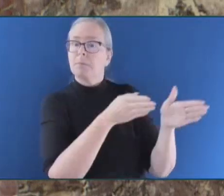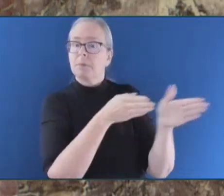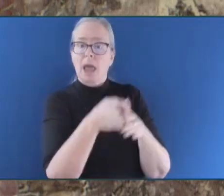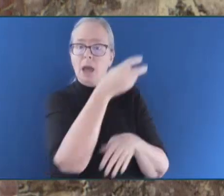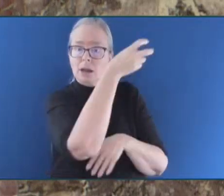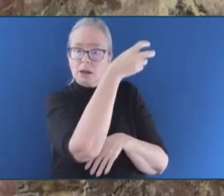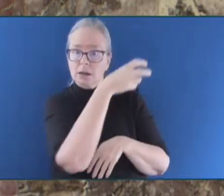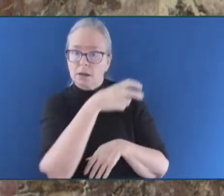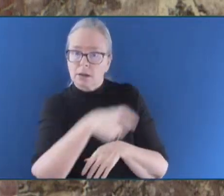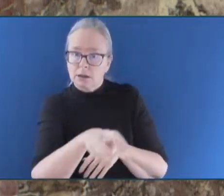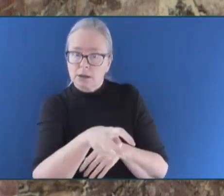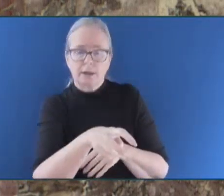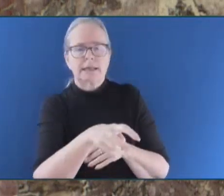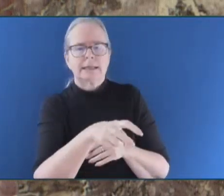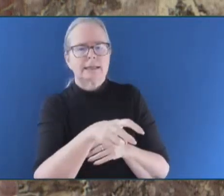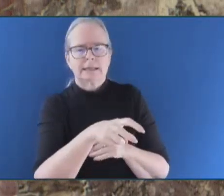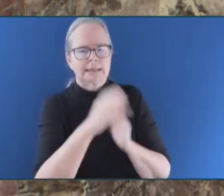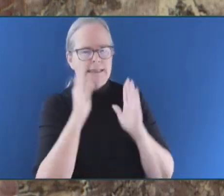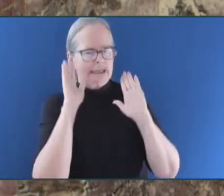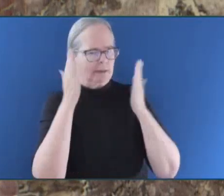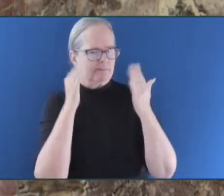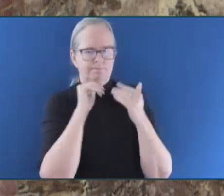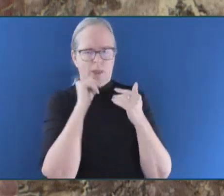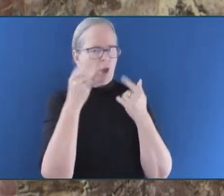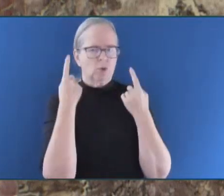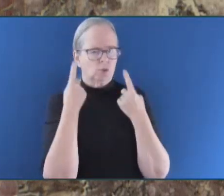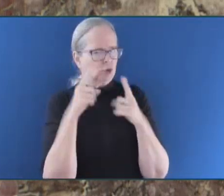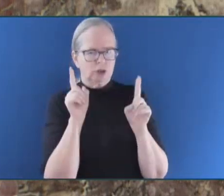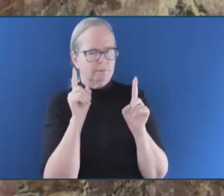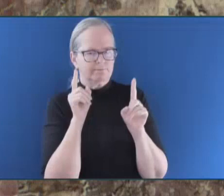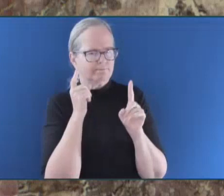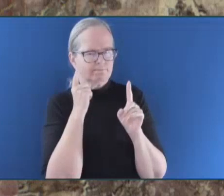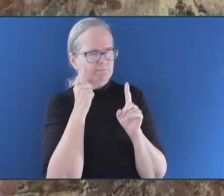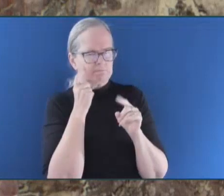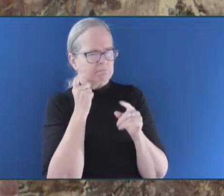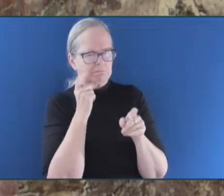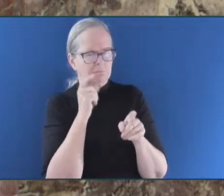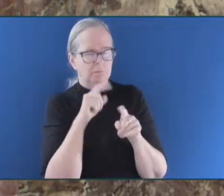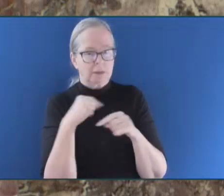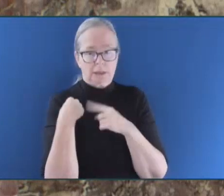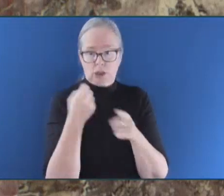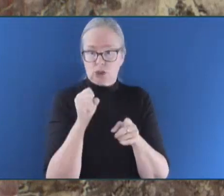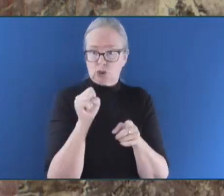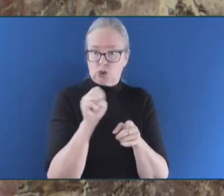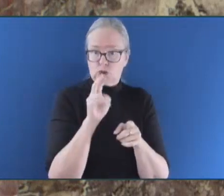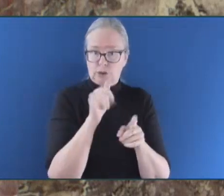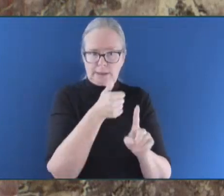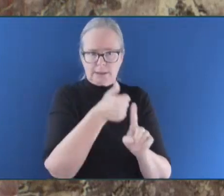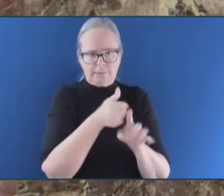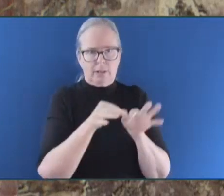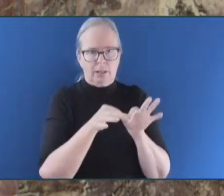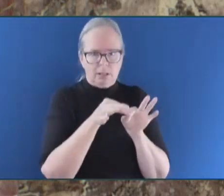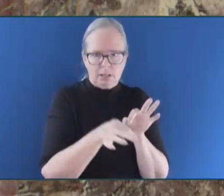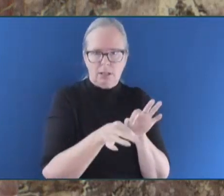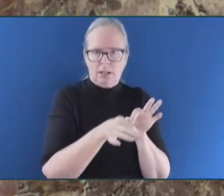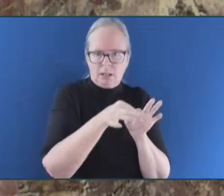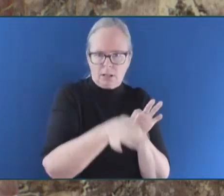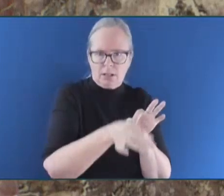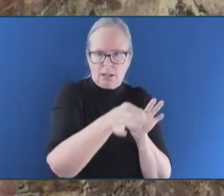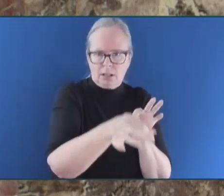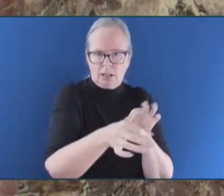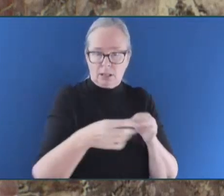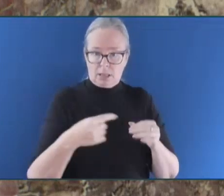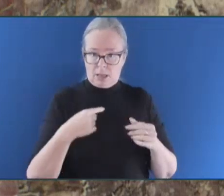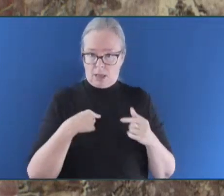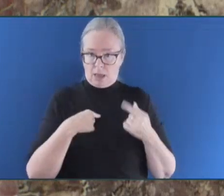by the City of Surrey. The legislation tabled ends that. The decision I made ends that. What the people of